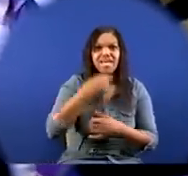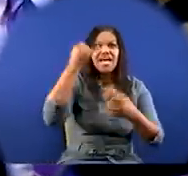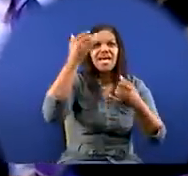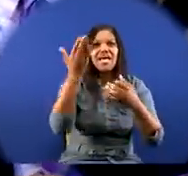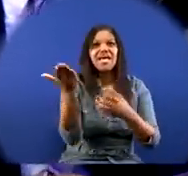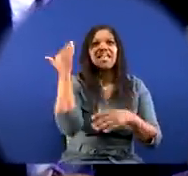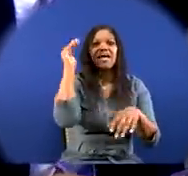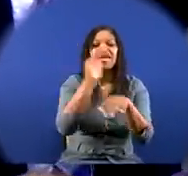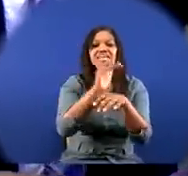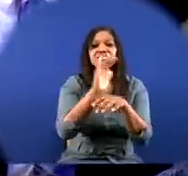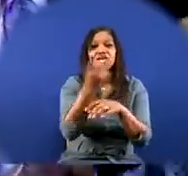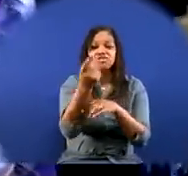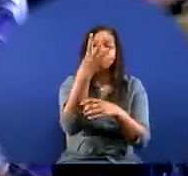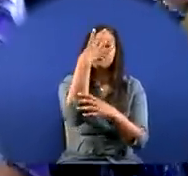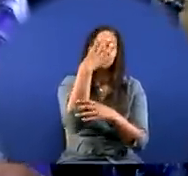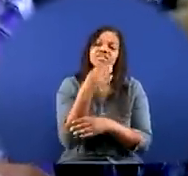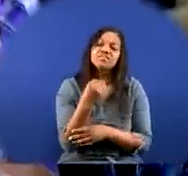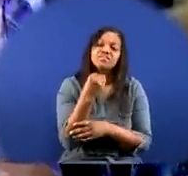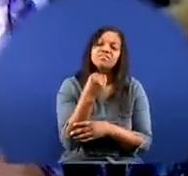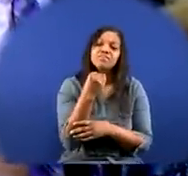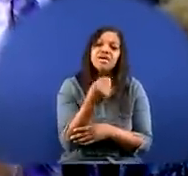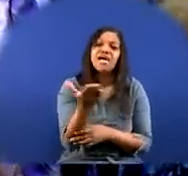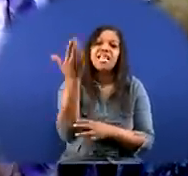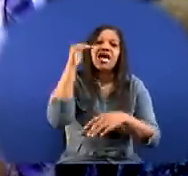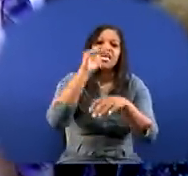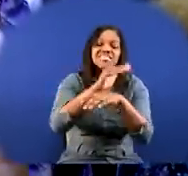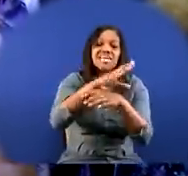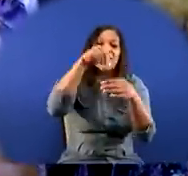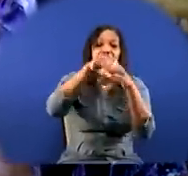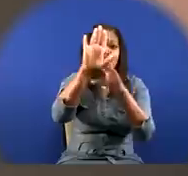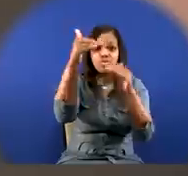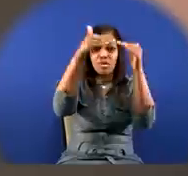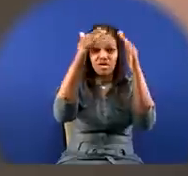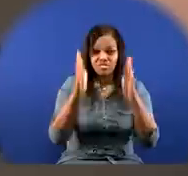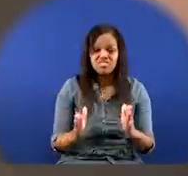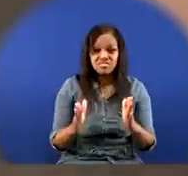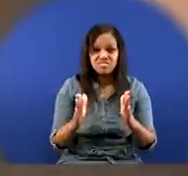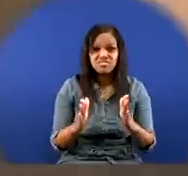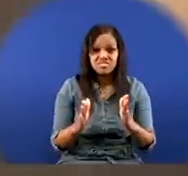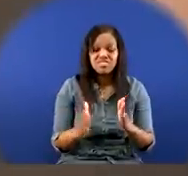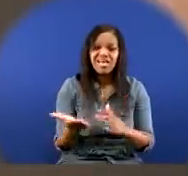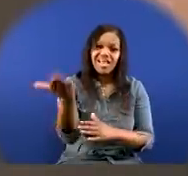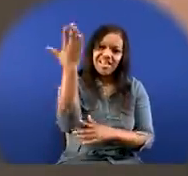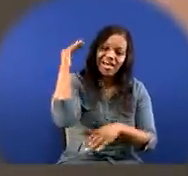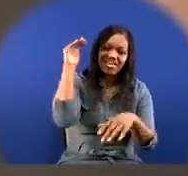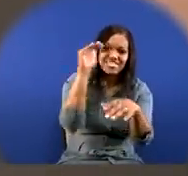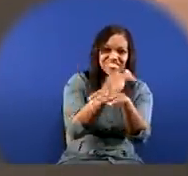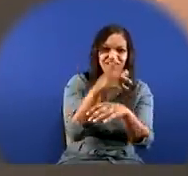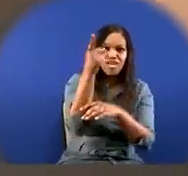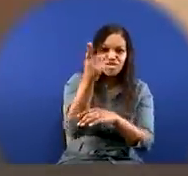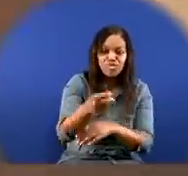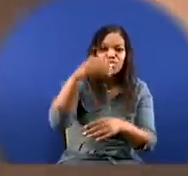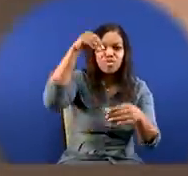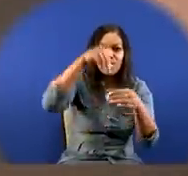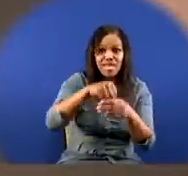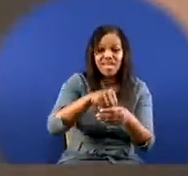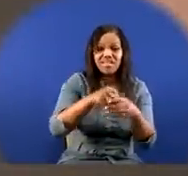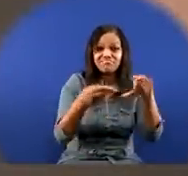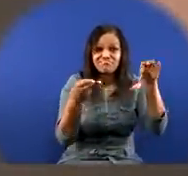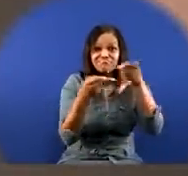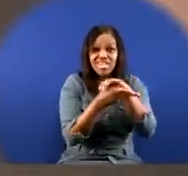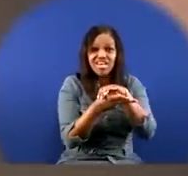night while you slept, last night in your house, last night while you were in